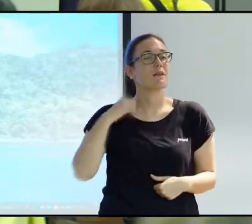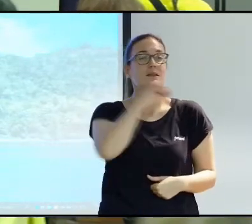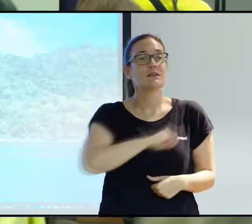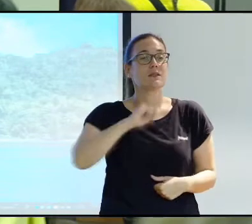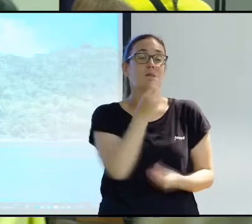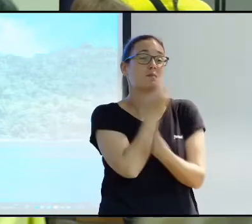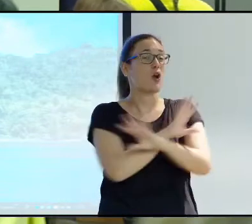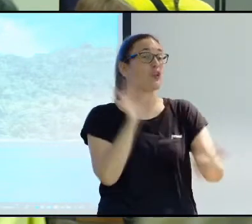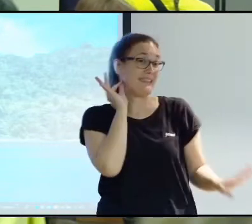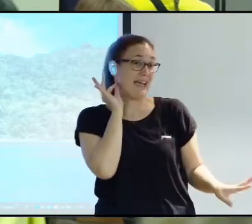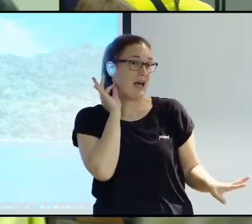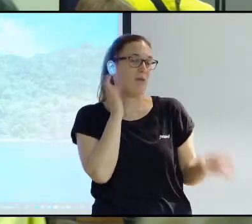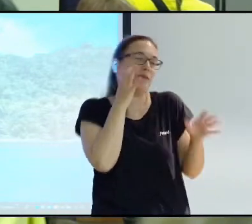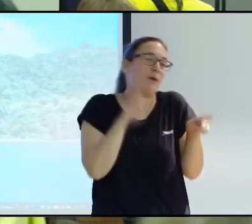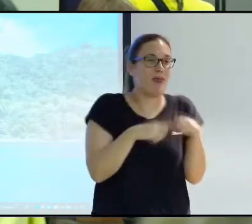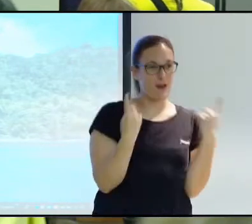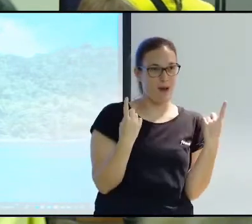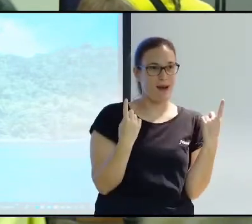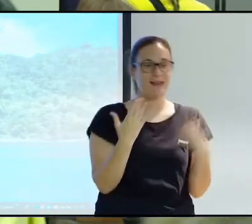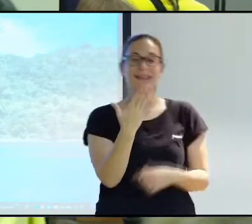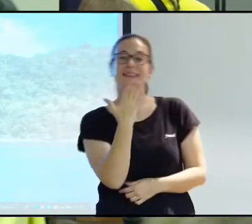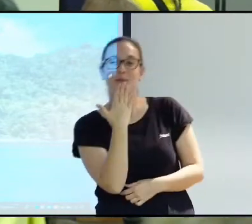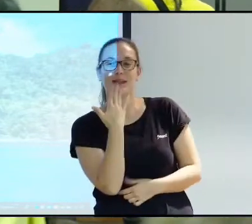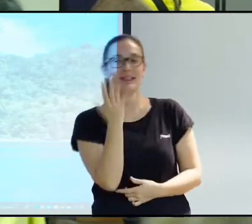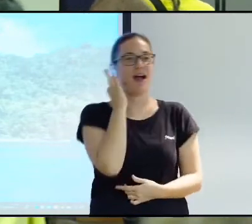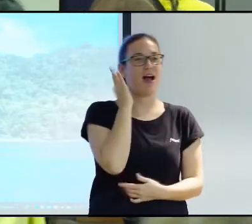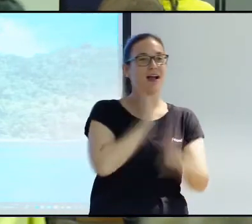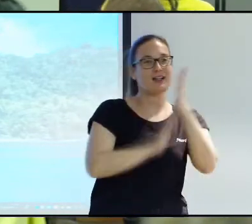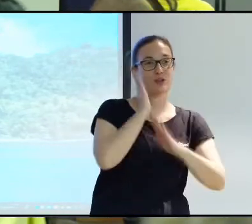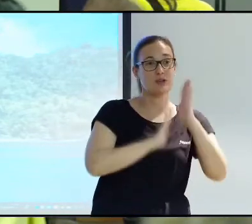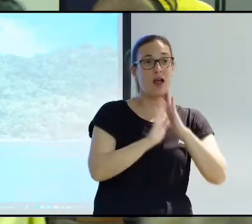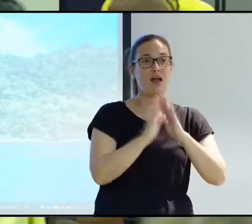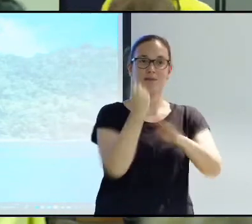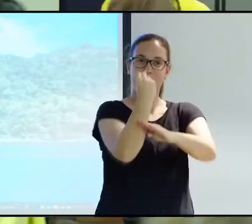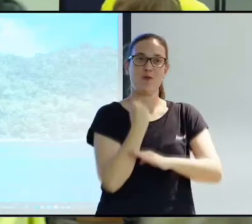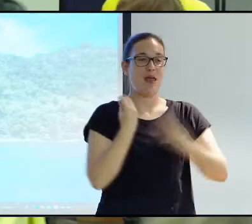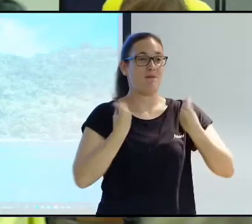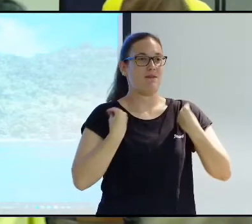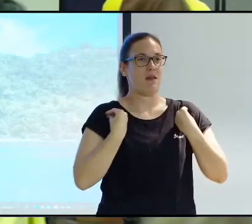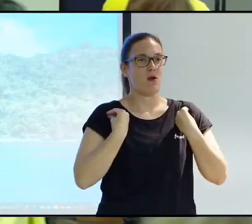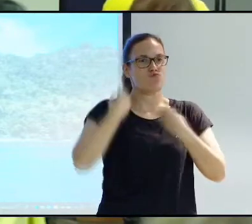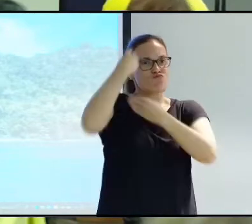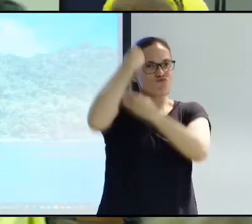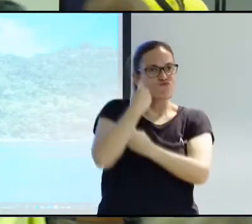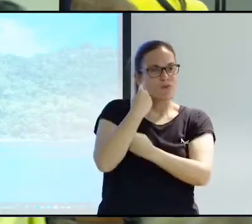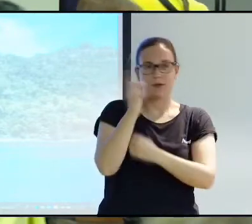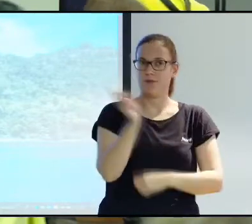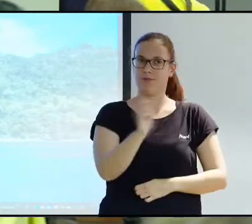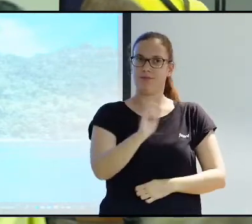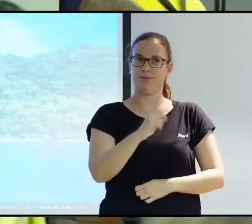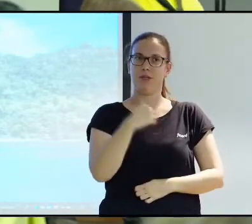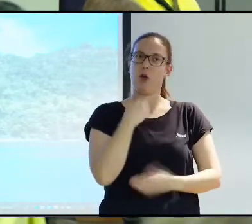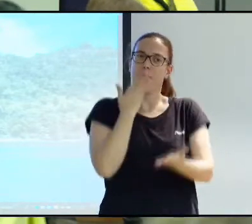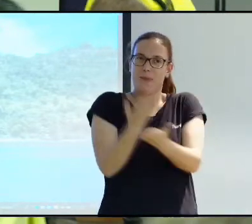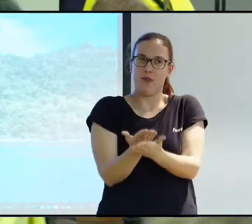be better to have a girl. And she could be nice, loving, and even though she would help me in my life, she wouldn't tell me what I would have to